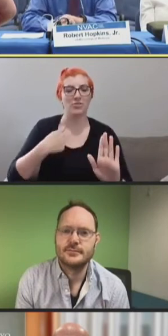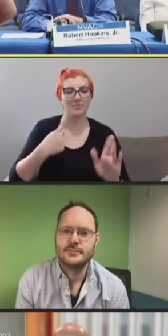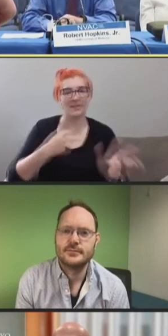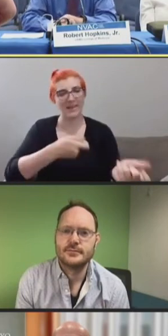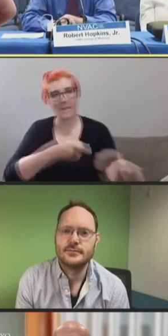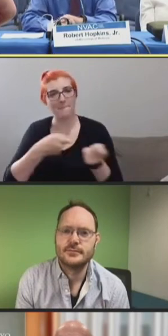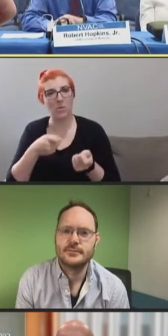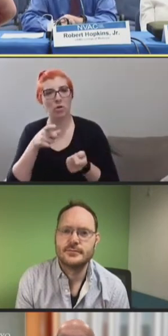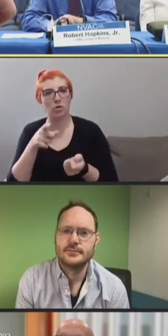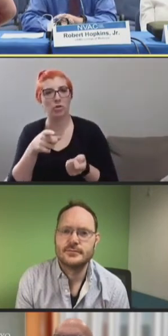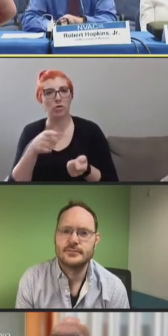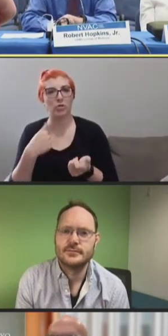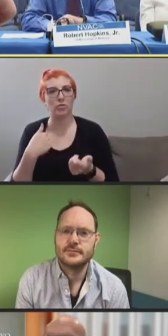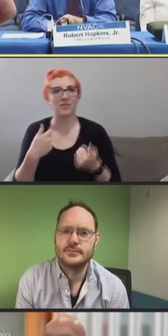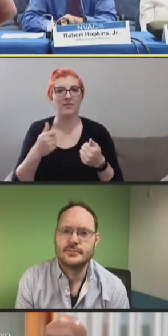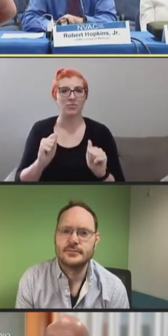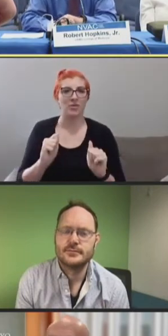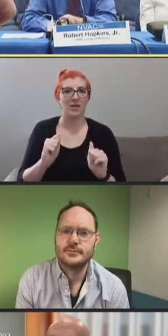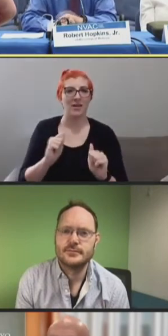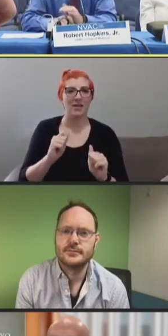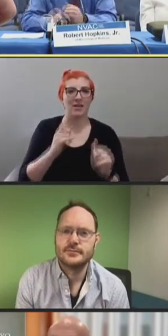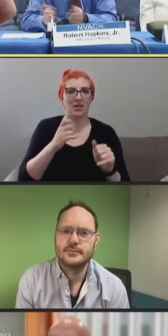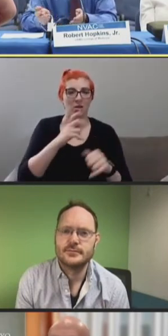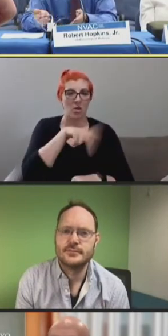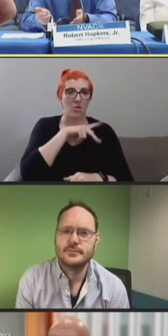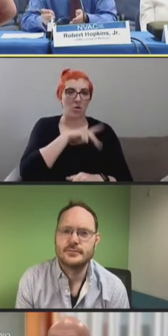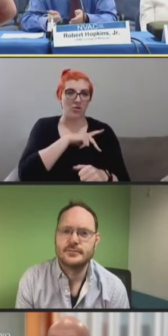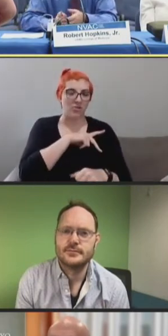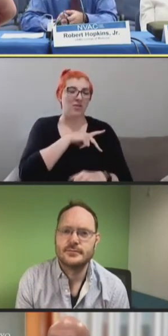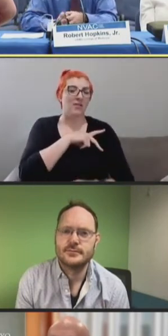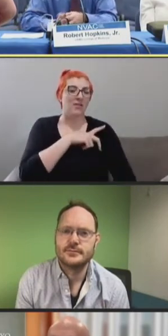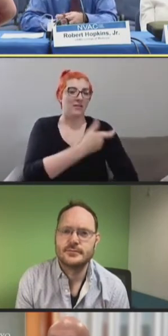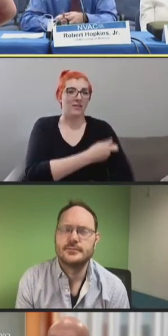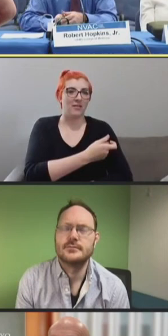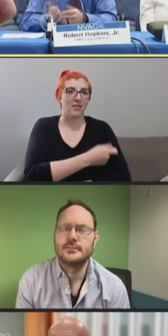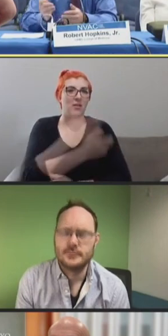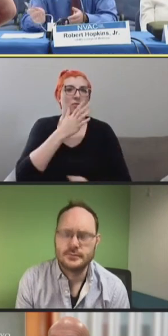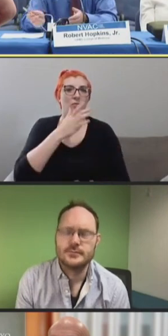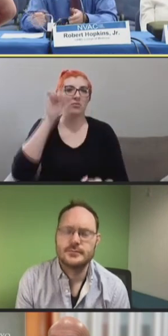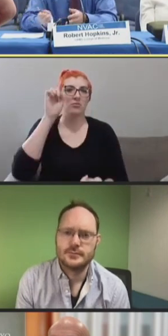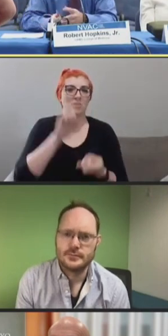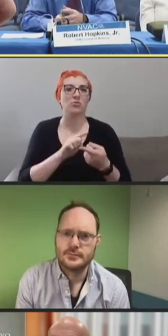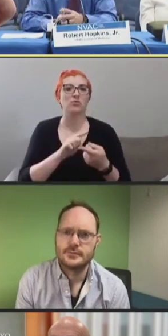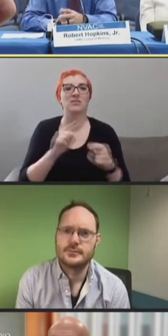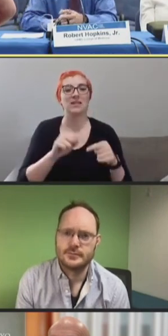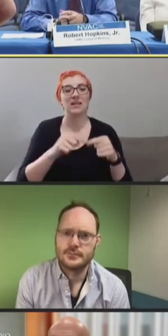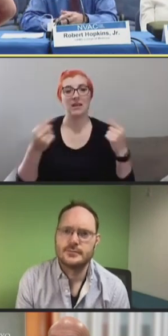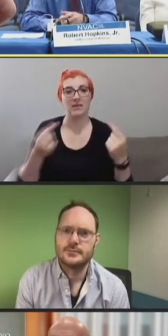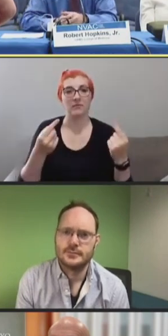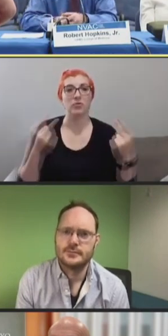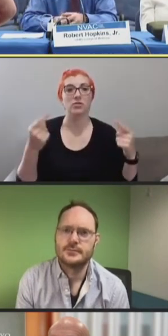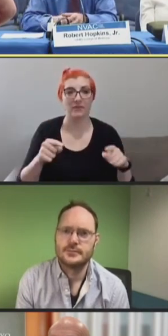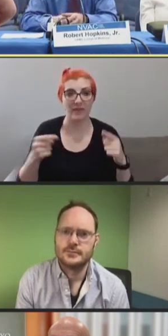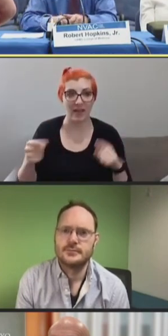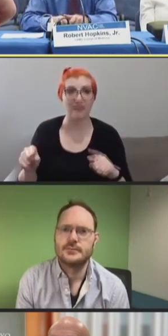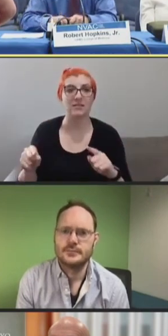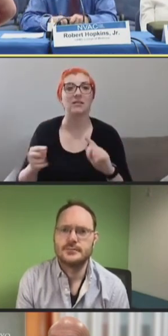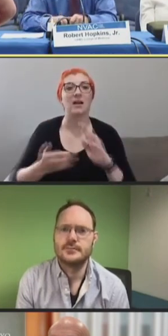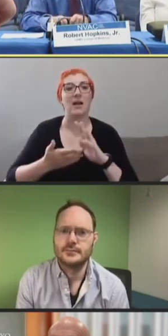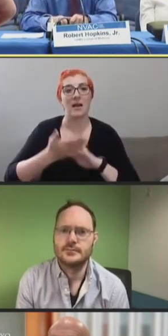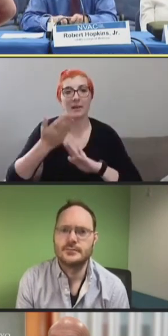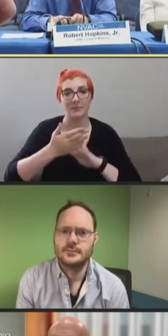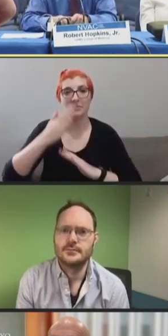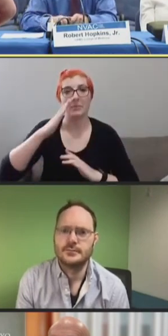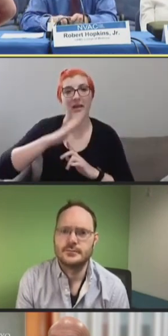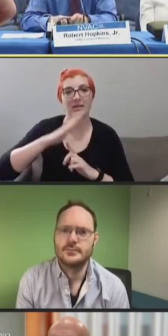toward personalized vaccinology where we reduce the risk of adverse effects, optimize vaccine-induced immunity for